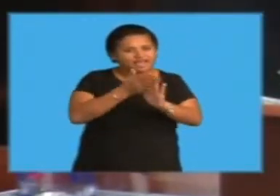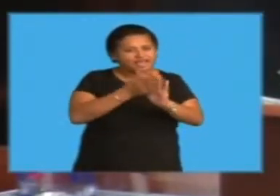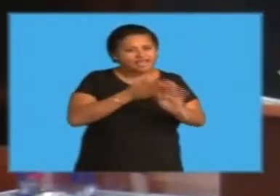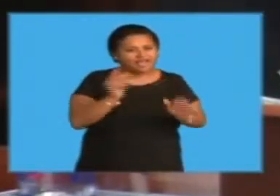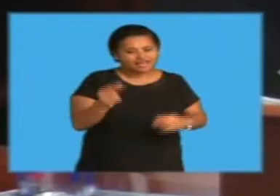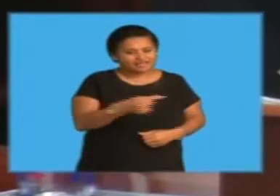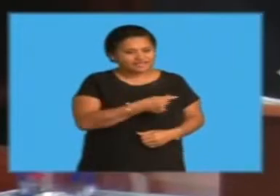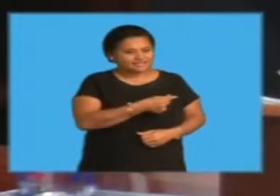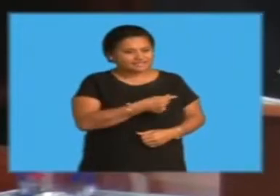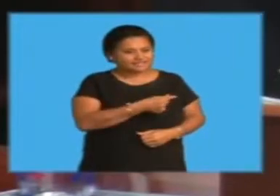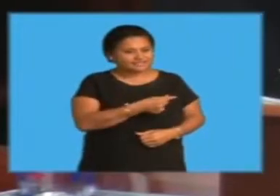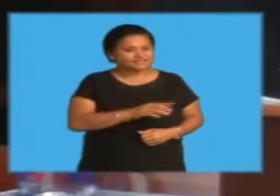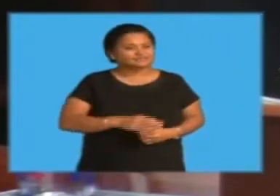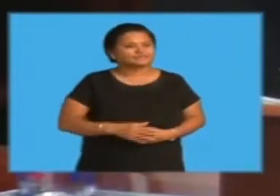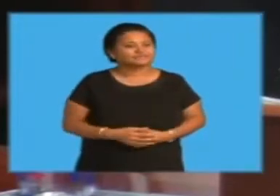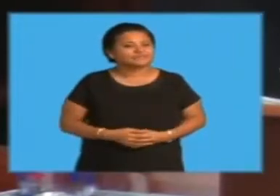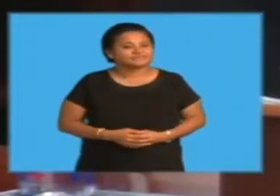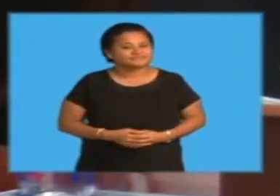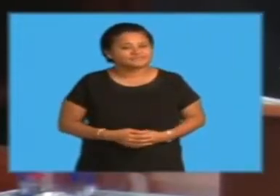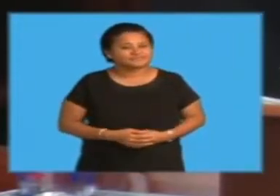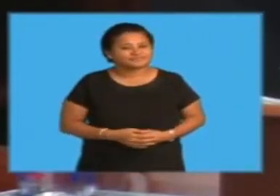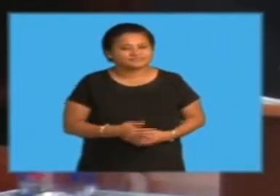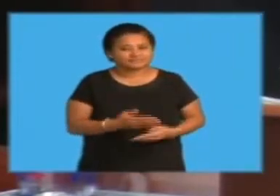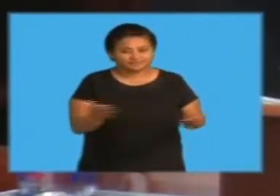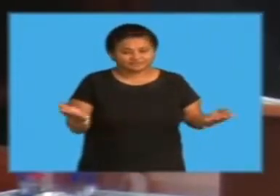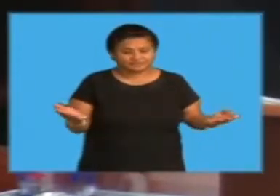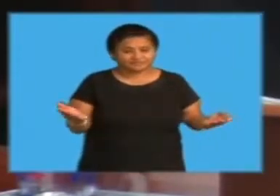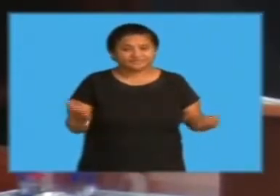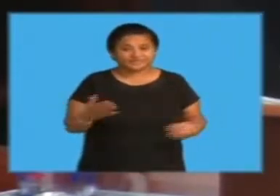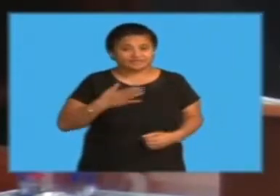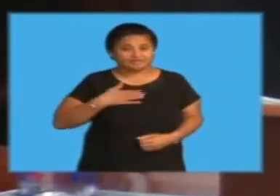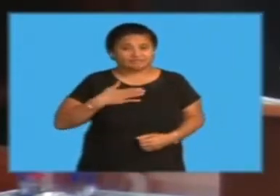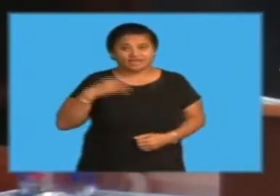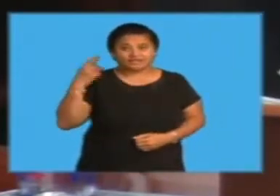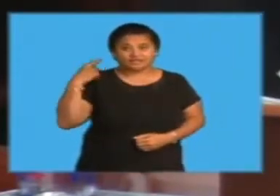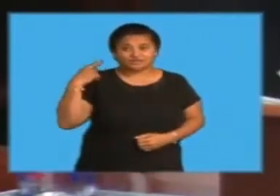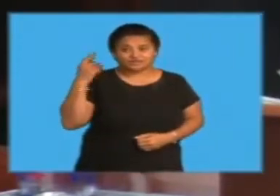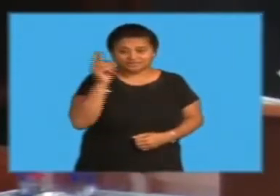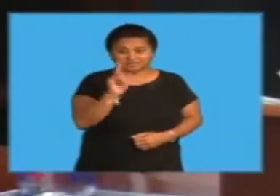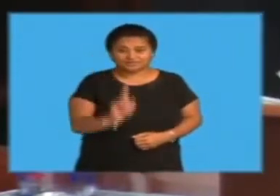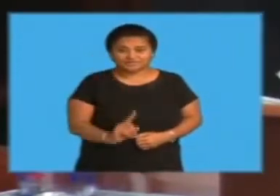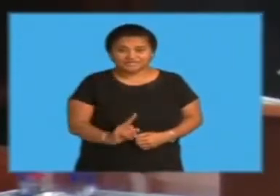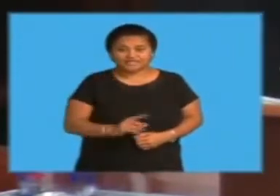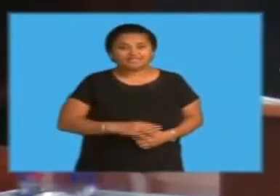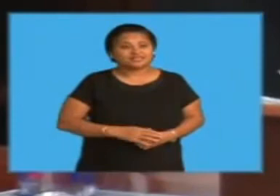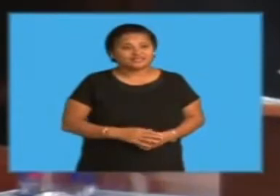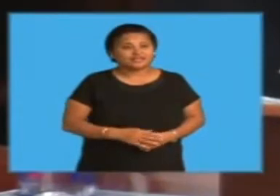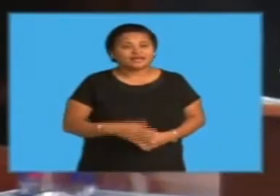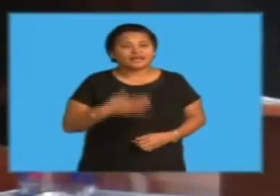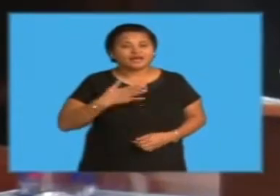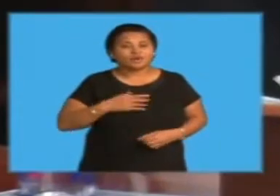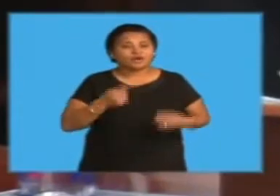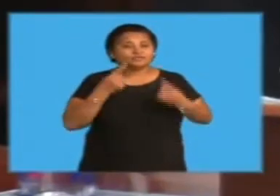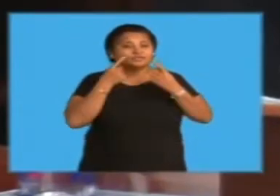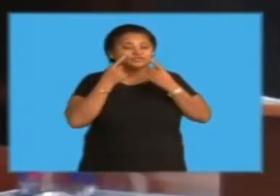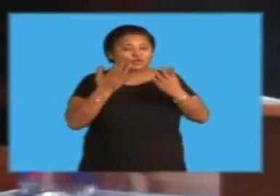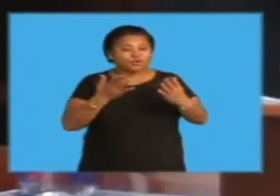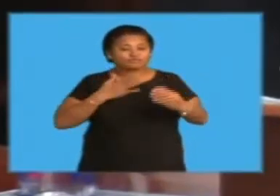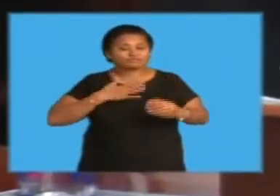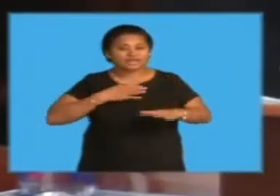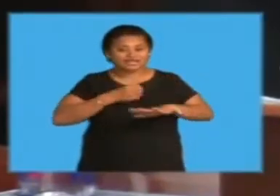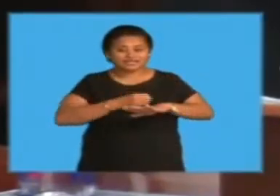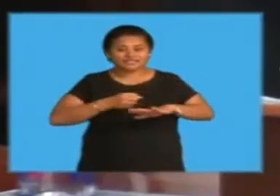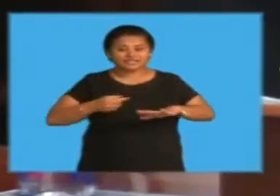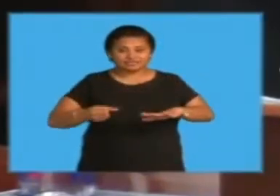Parliament, Excellencies, ladies and gentlemen. It is also my duty today, as Head of State, to outline my government's legislative program for the